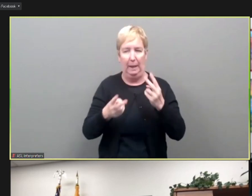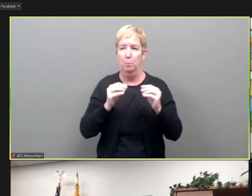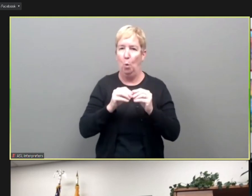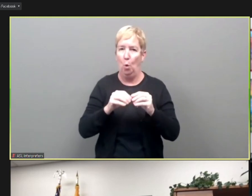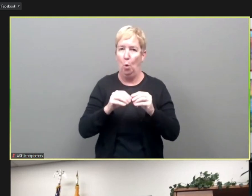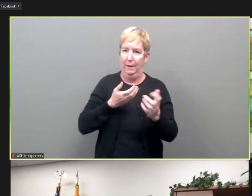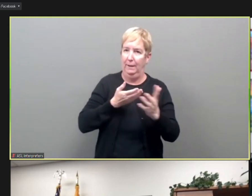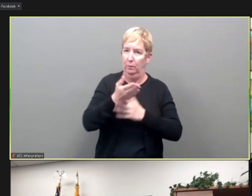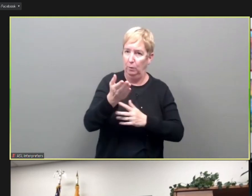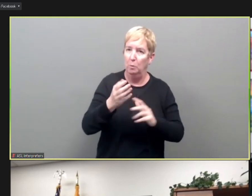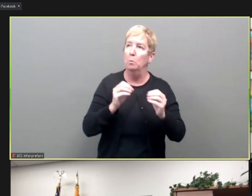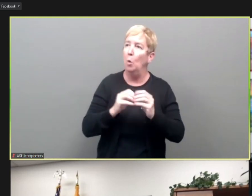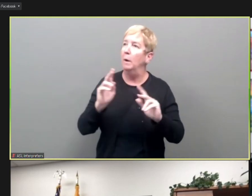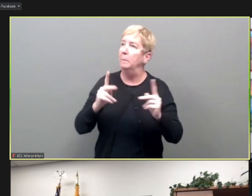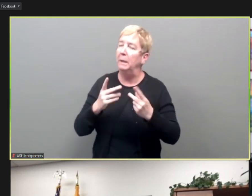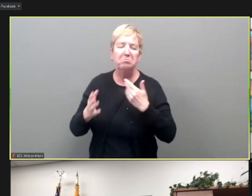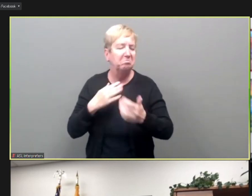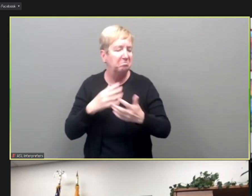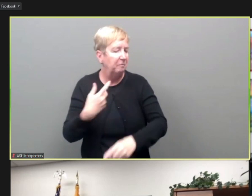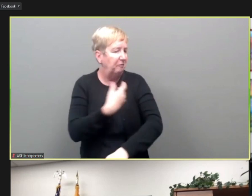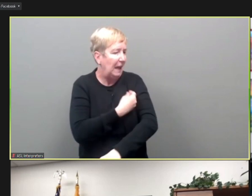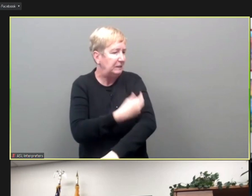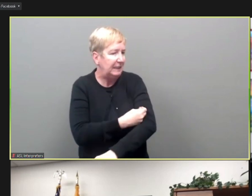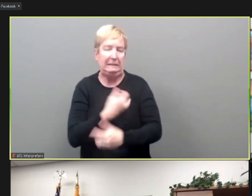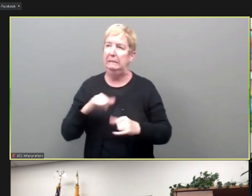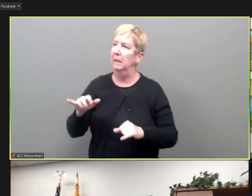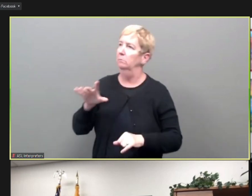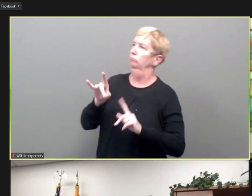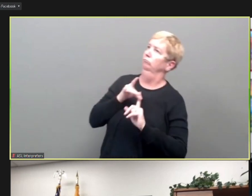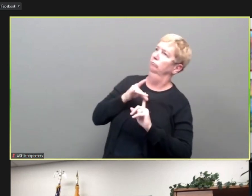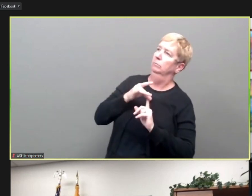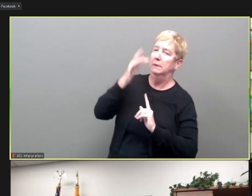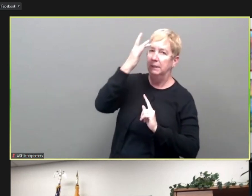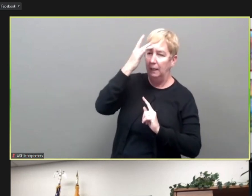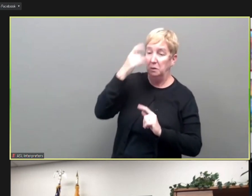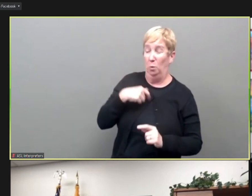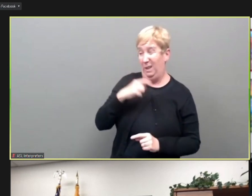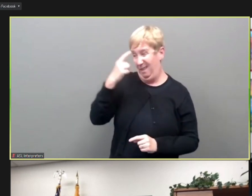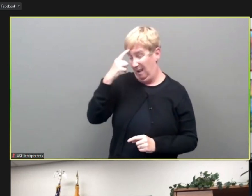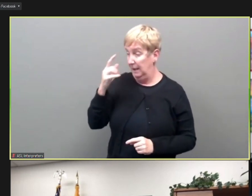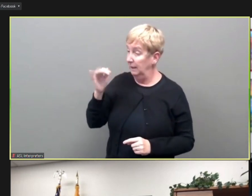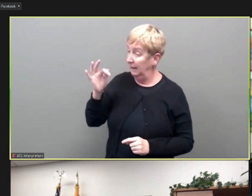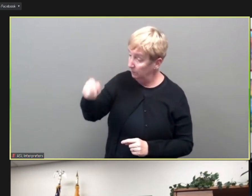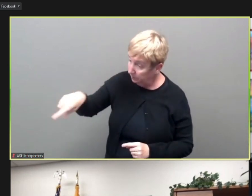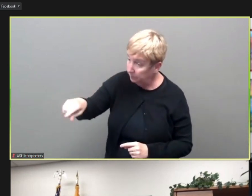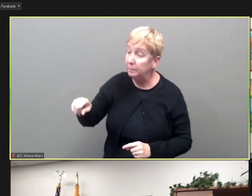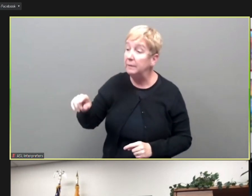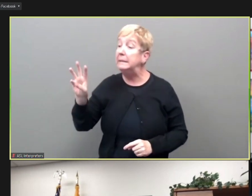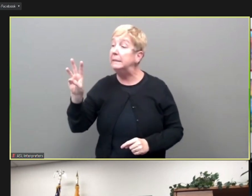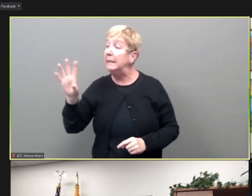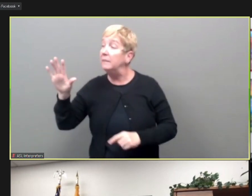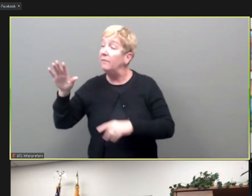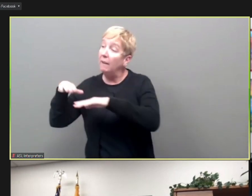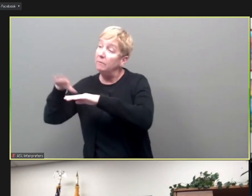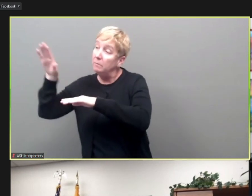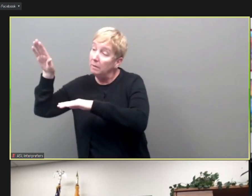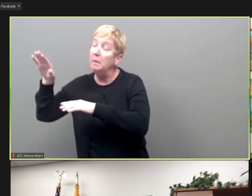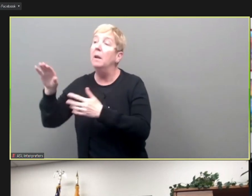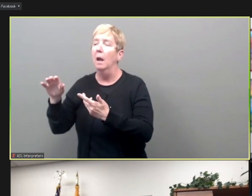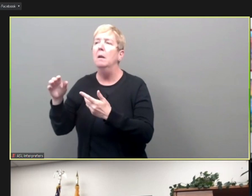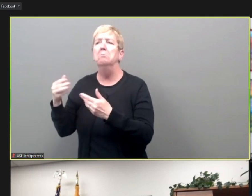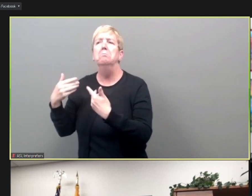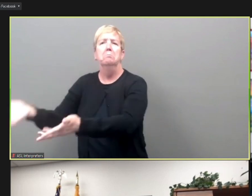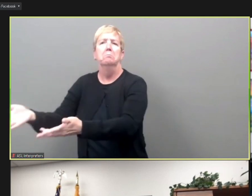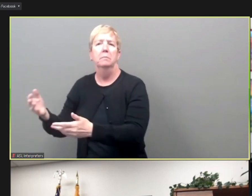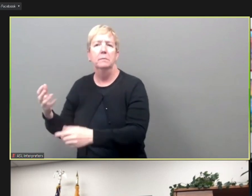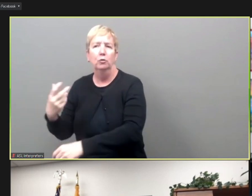well, for those 65 and older, let's go ahead and give them a booster, or 50 to 64 with comorbidities, let's give